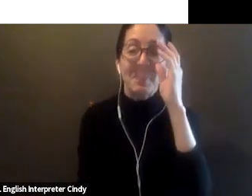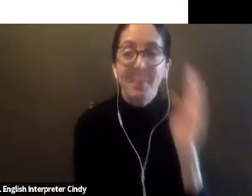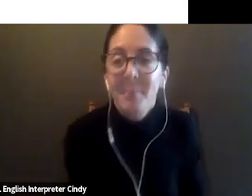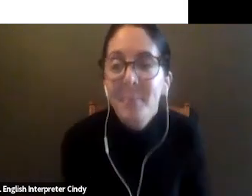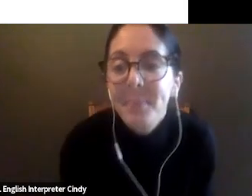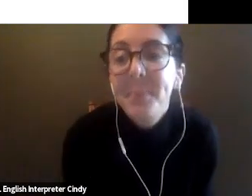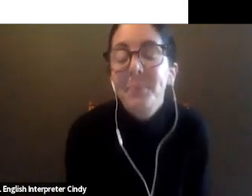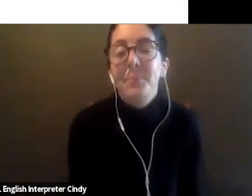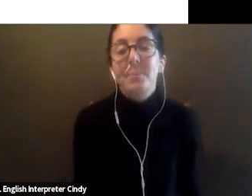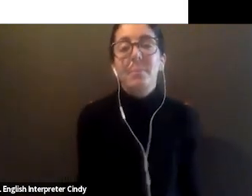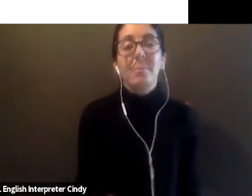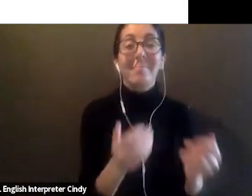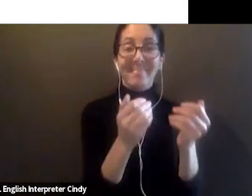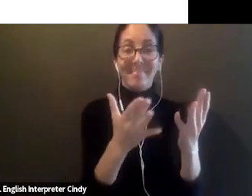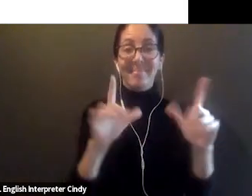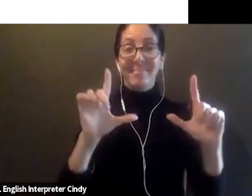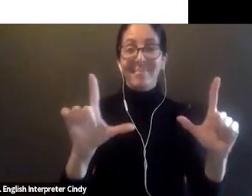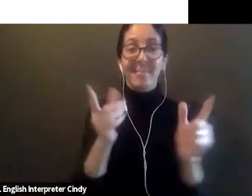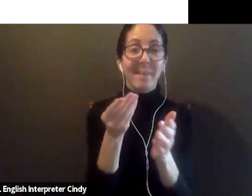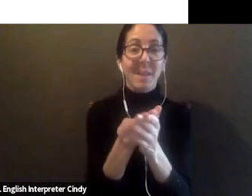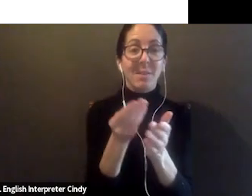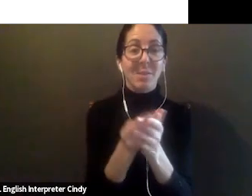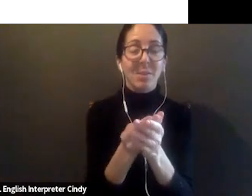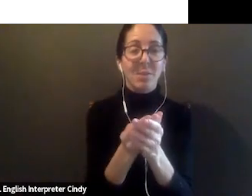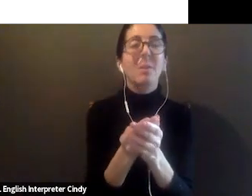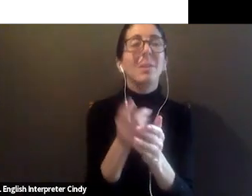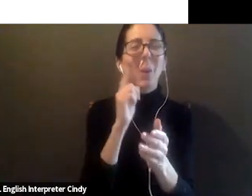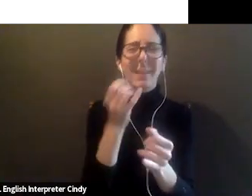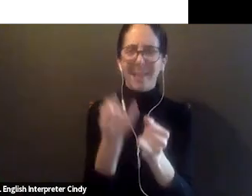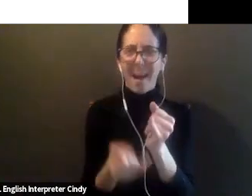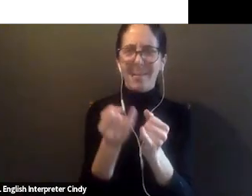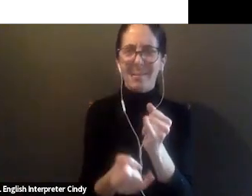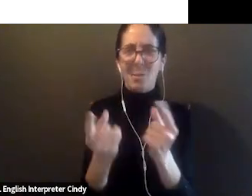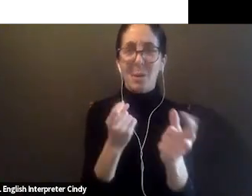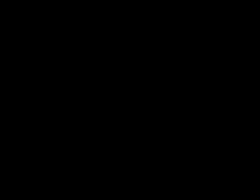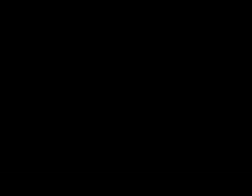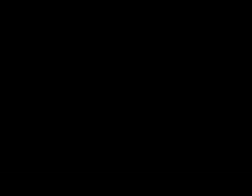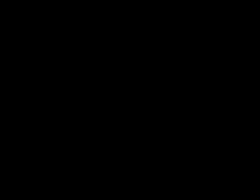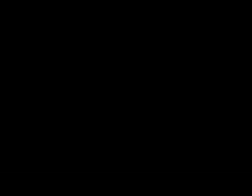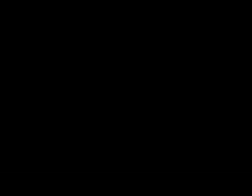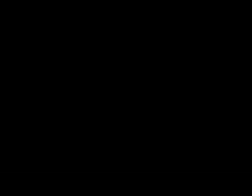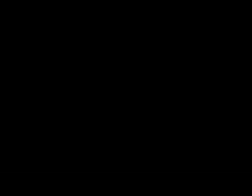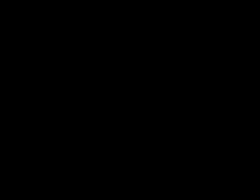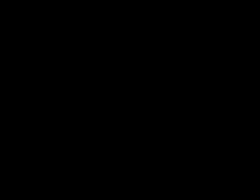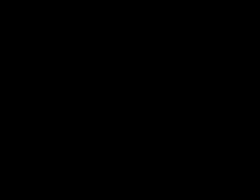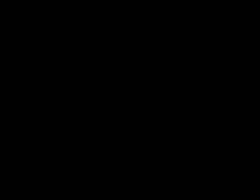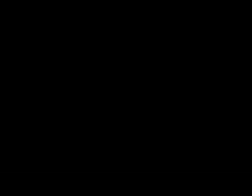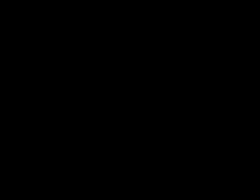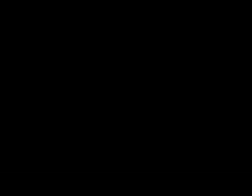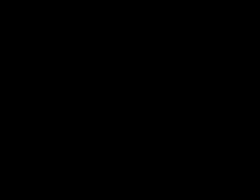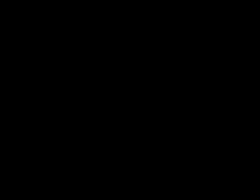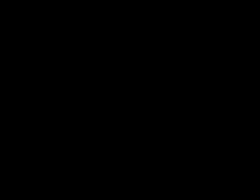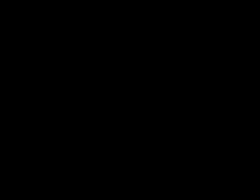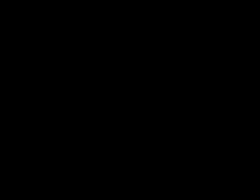And these are our funders. And I think we're going to be leaving questions to the end. So thank you very much. Thank you so much, Christina,